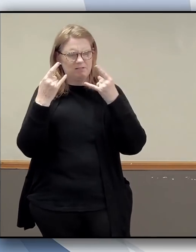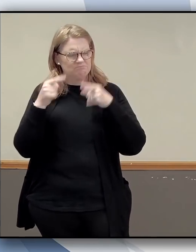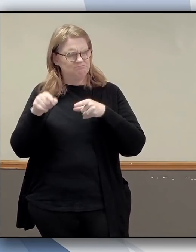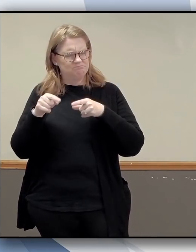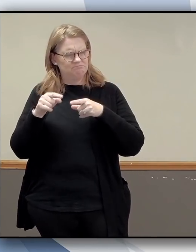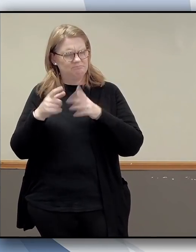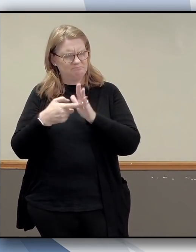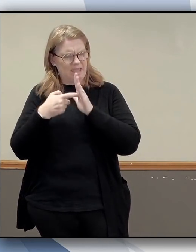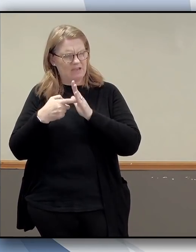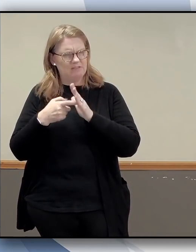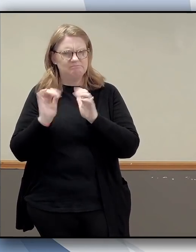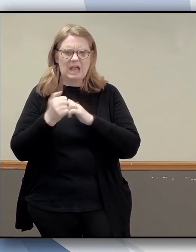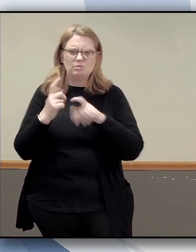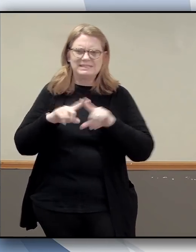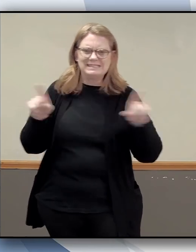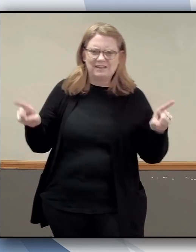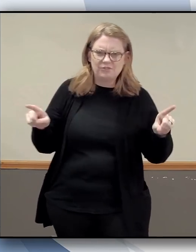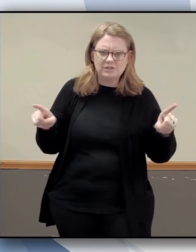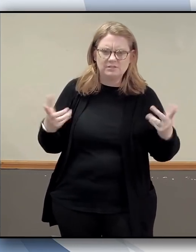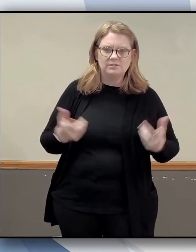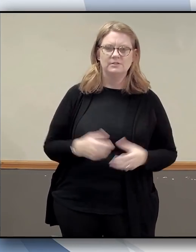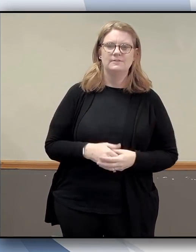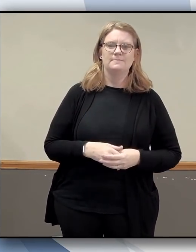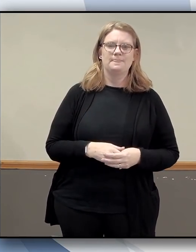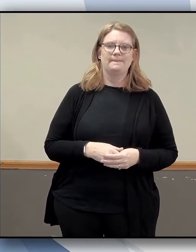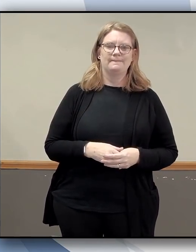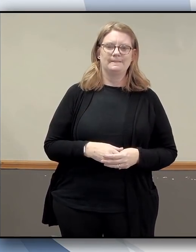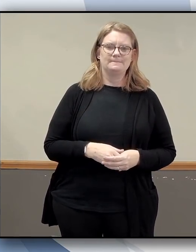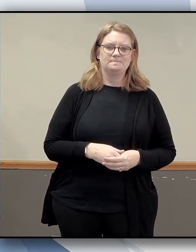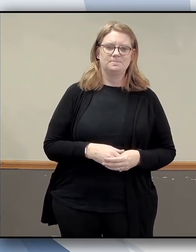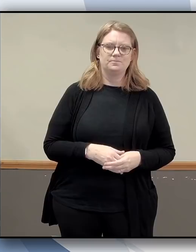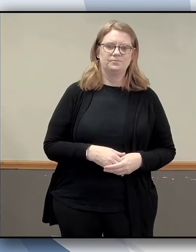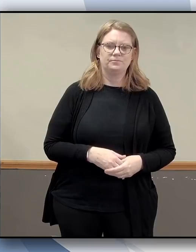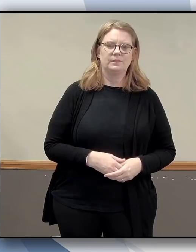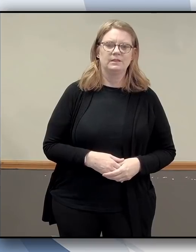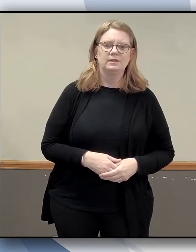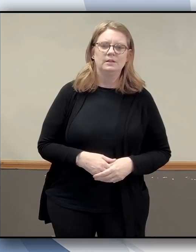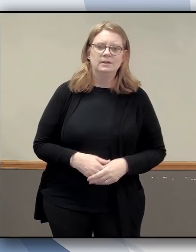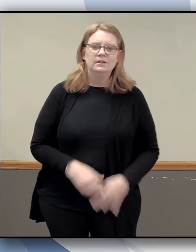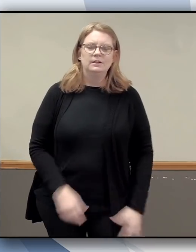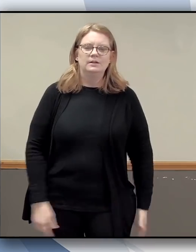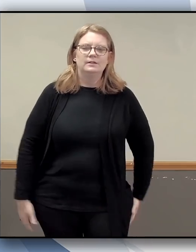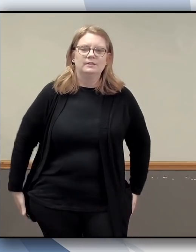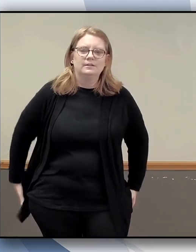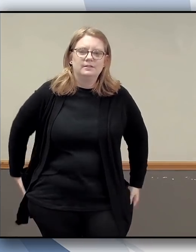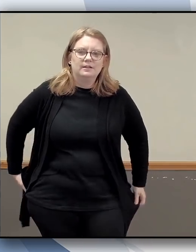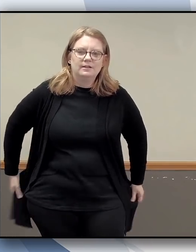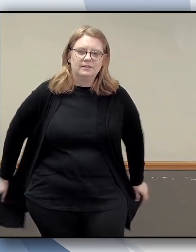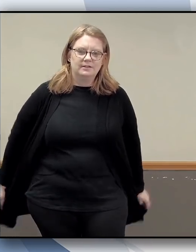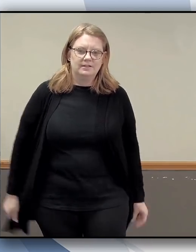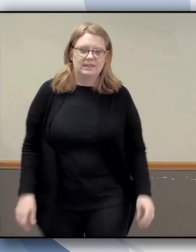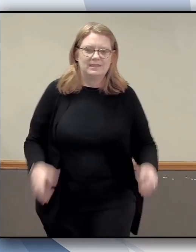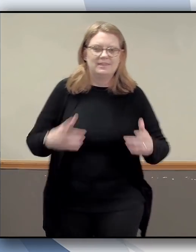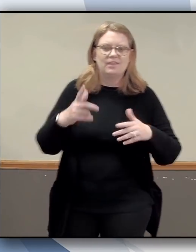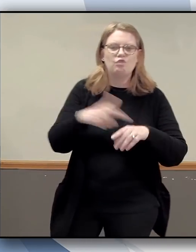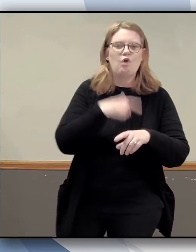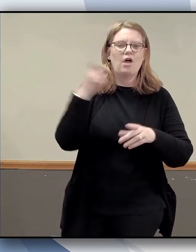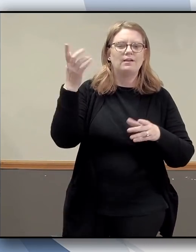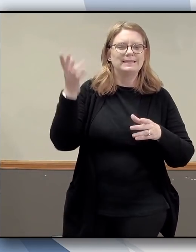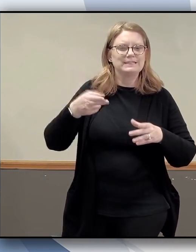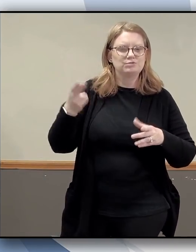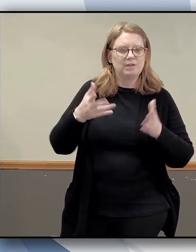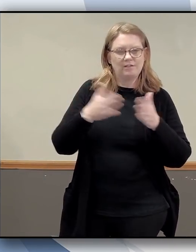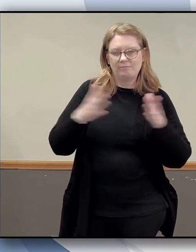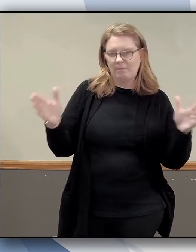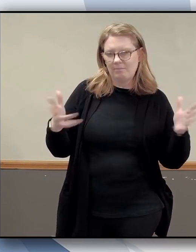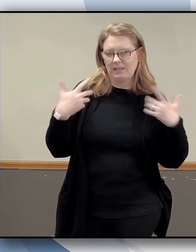Well, I think that you bring up the sort of the long history of public health